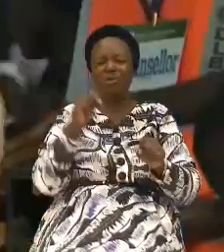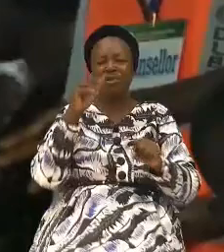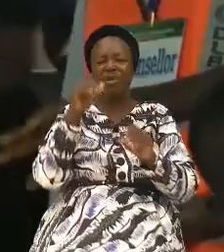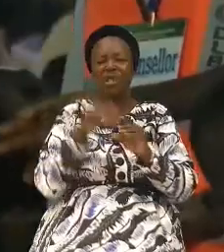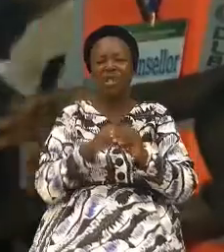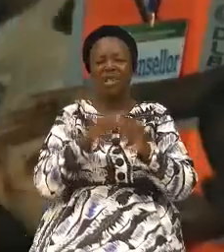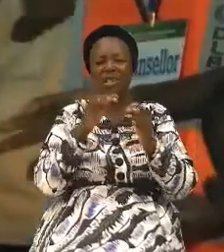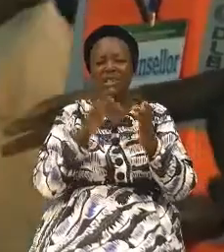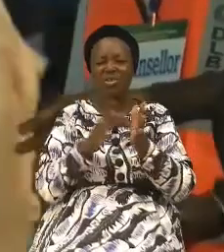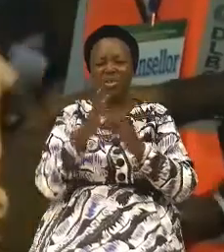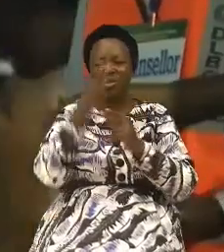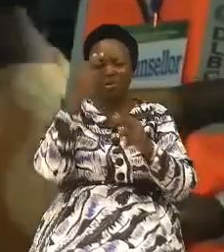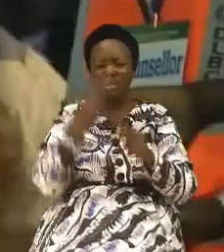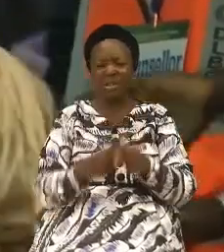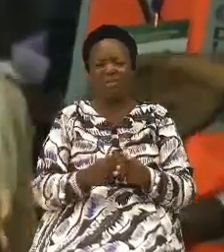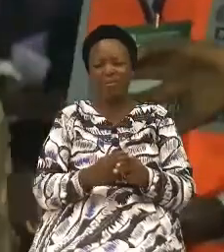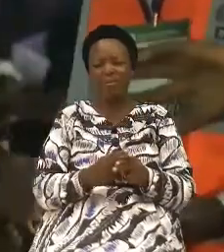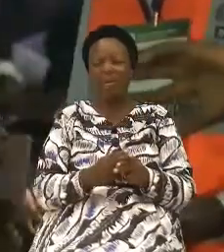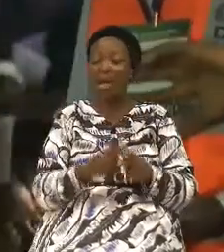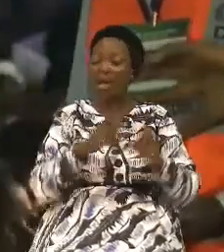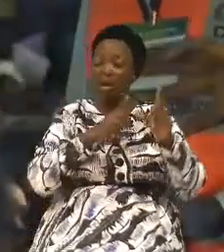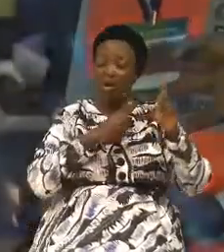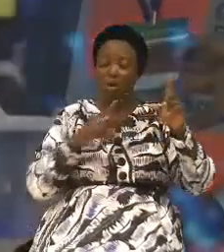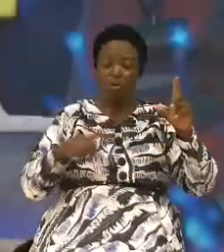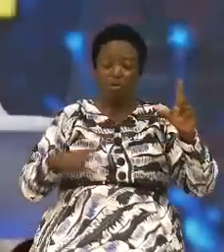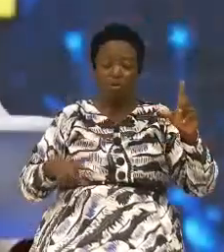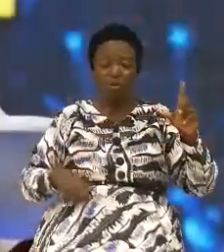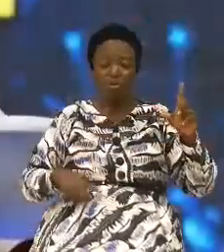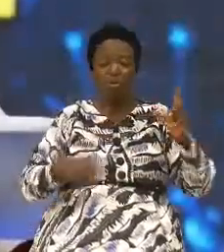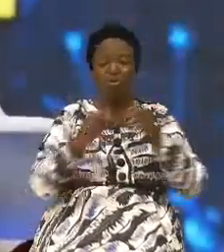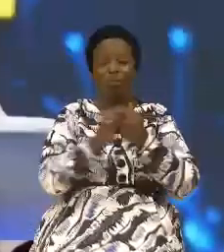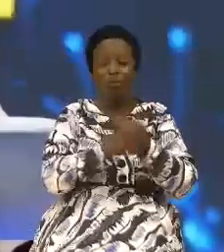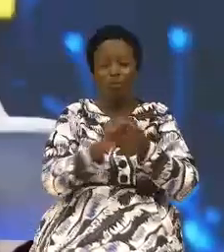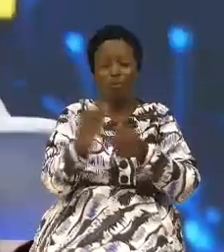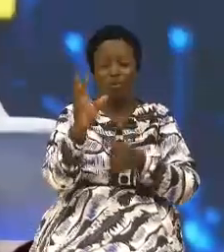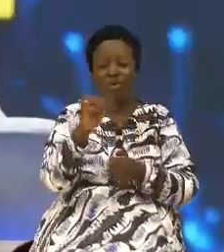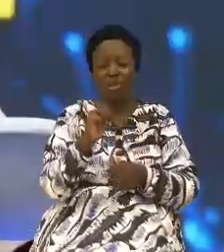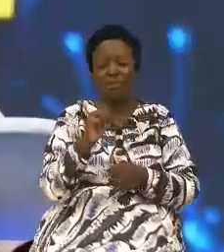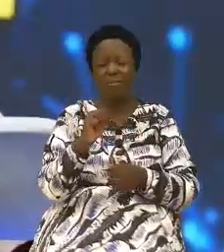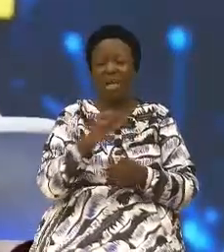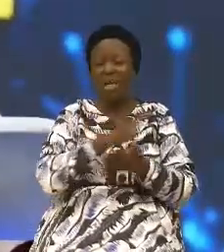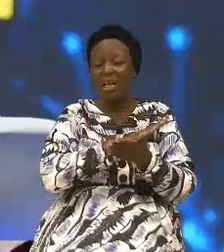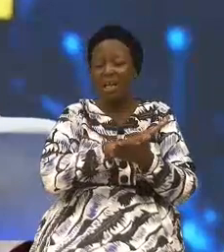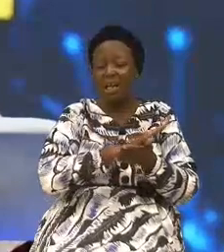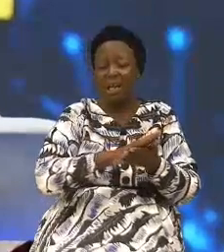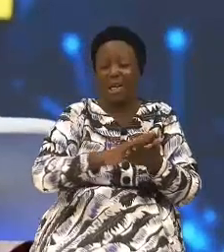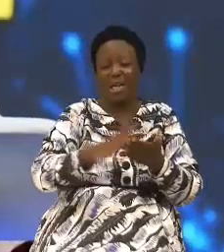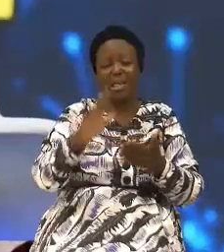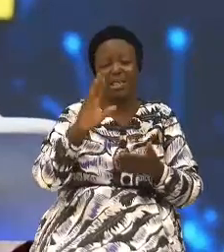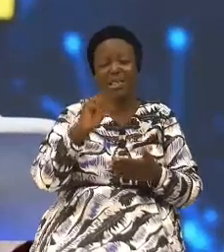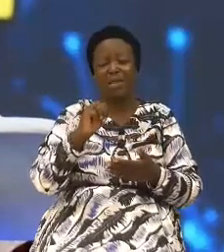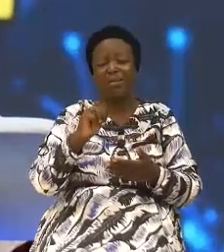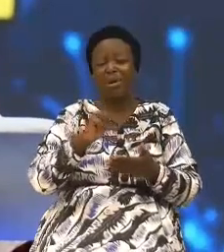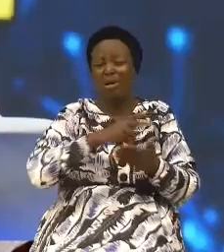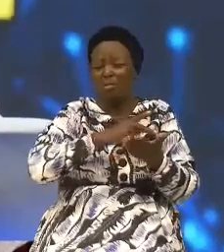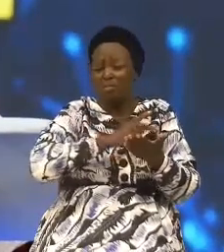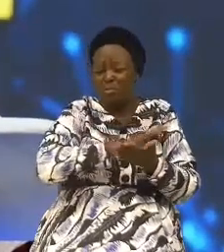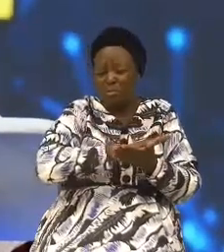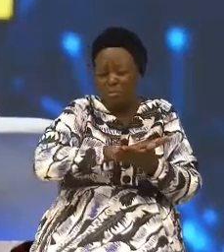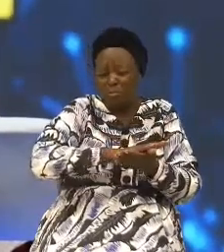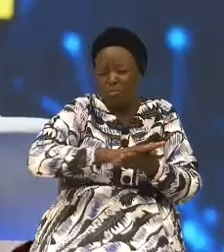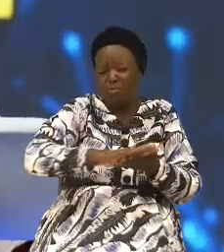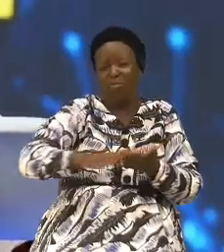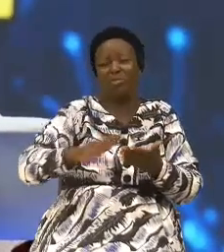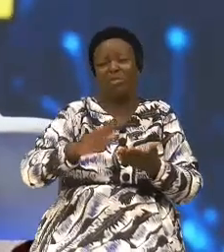Jesus' name. Lord, wash them, cleanse them, purge them,